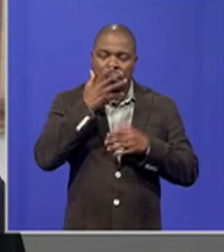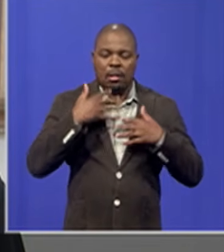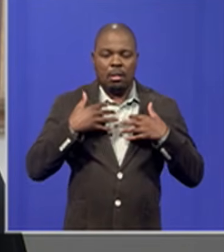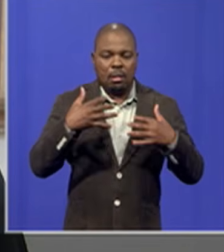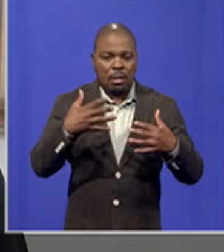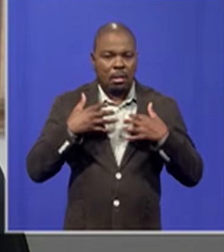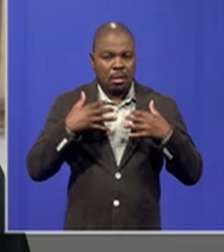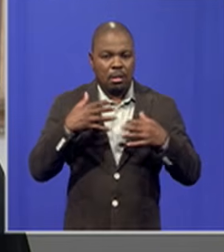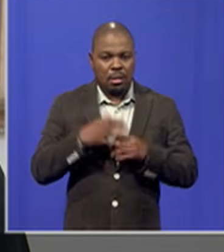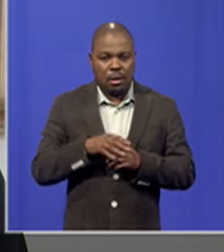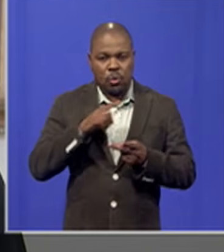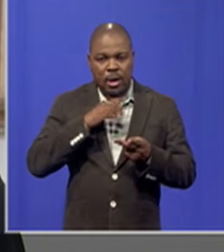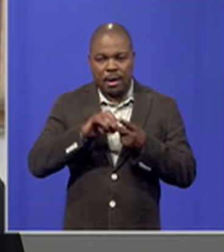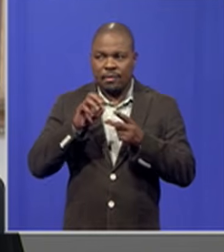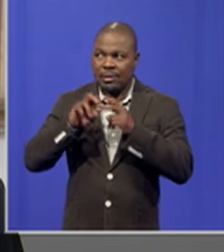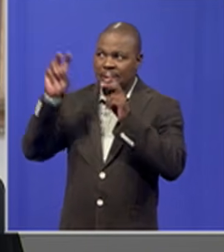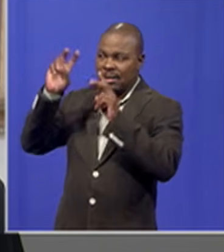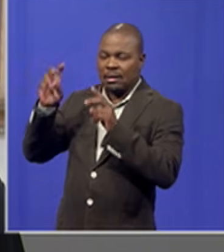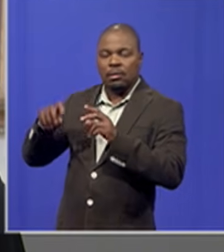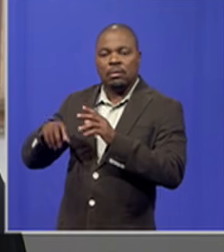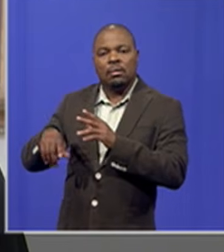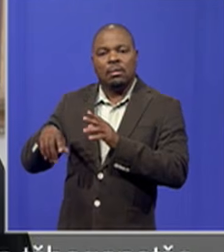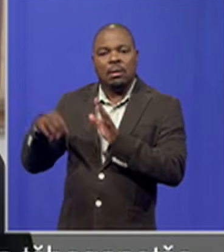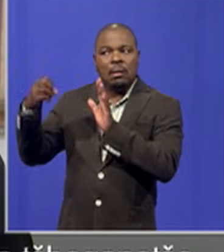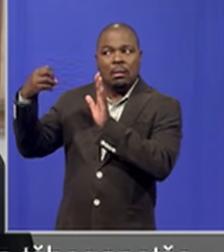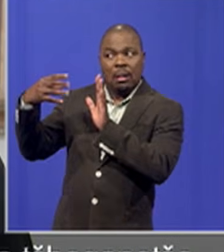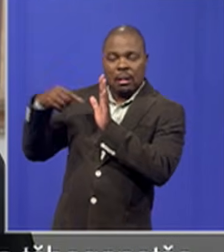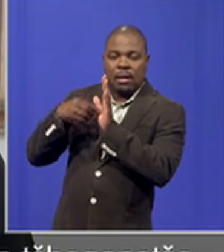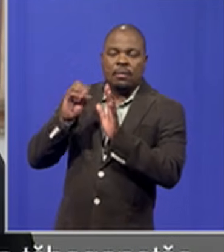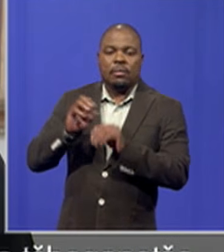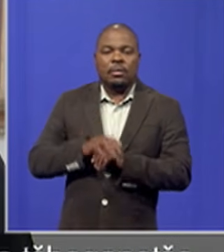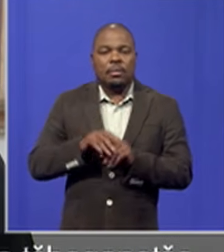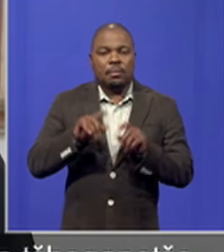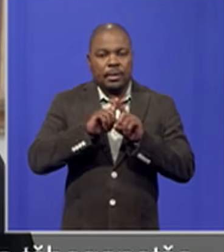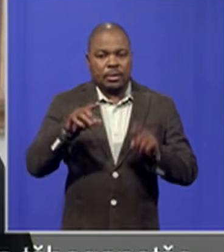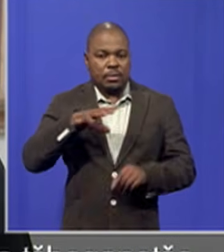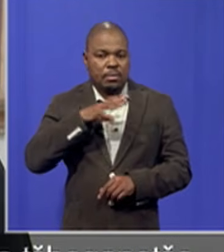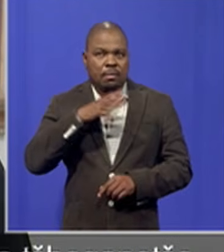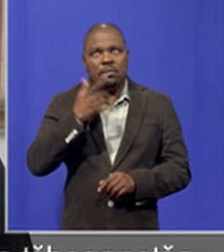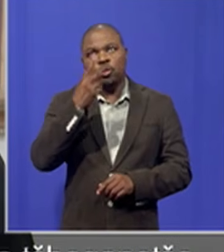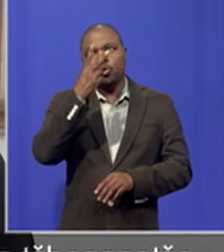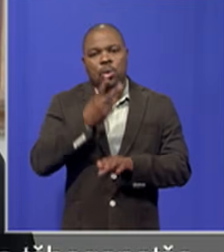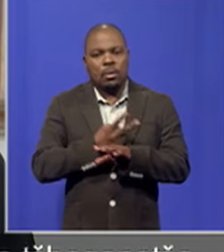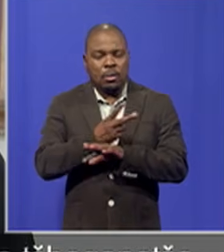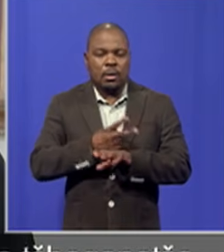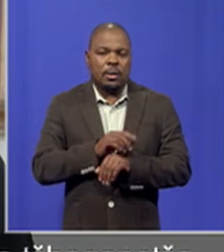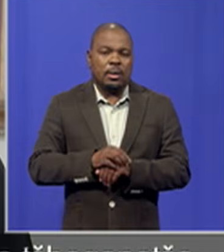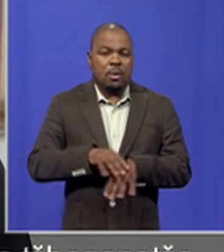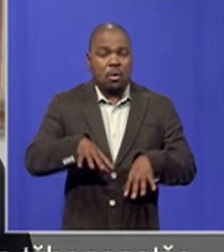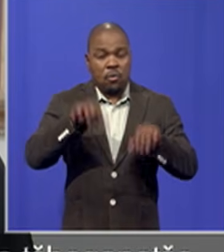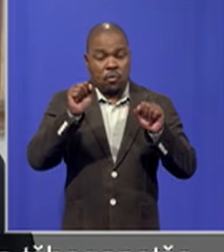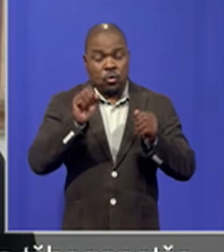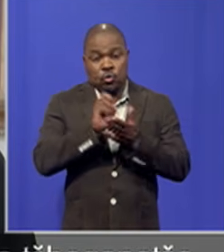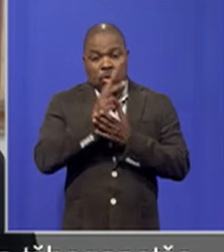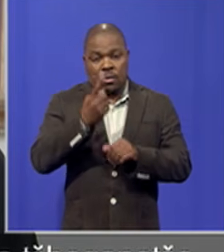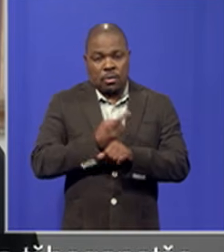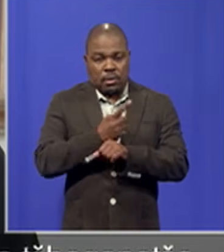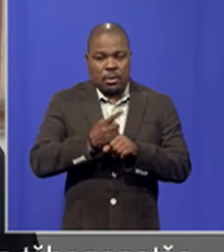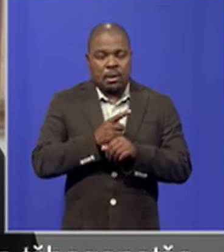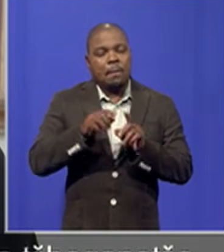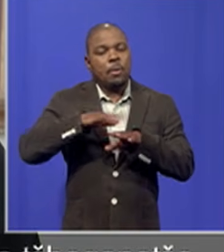well, we do have an inverter, but on the inverter it only lasts 2 hours, and we've had power outages of 12 hours